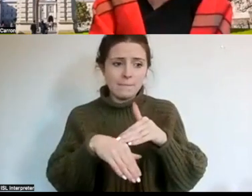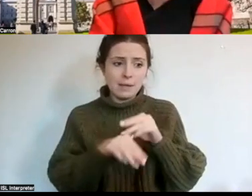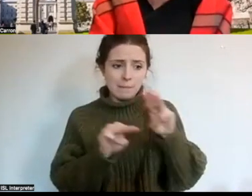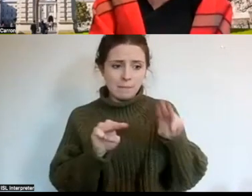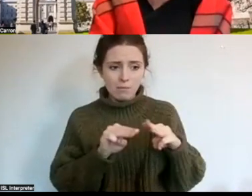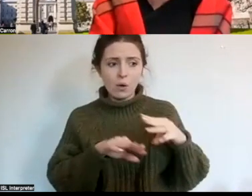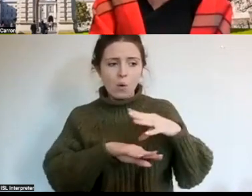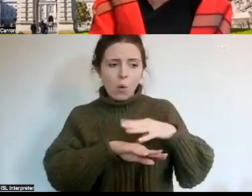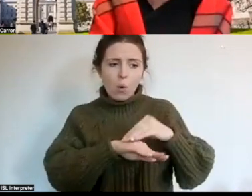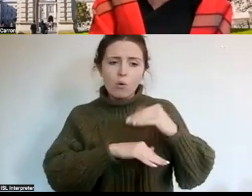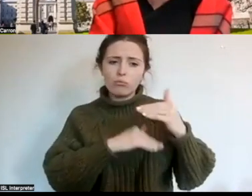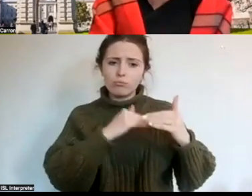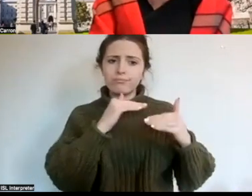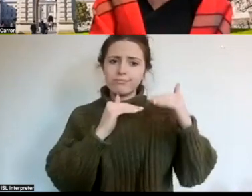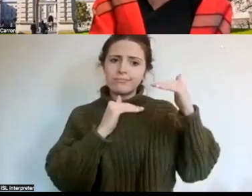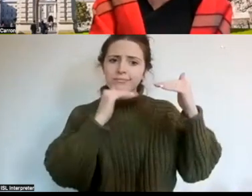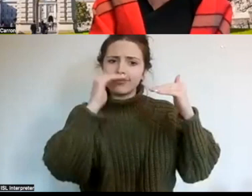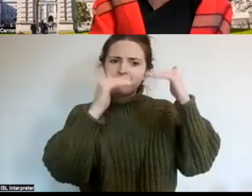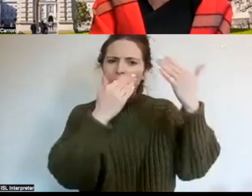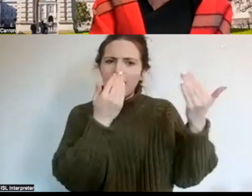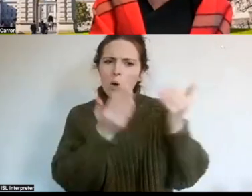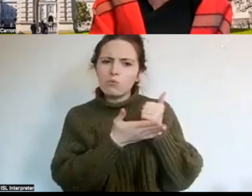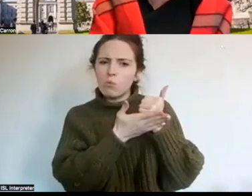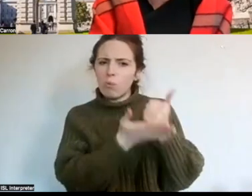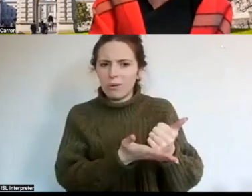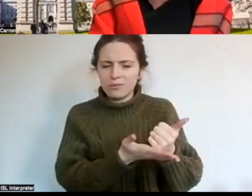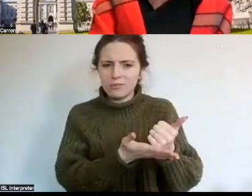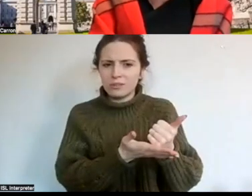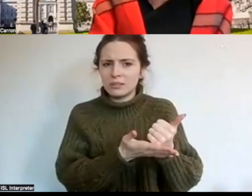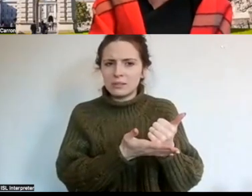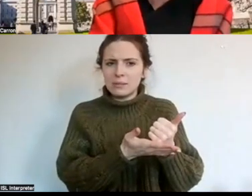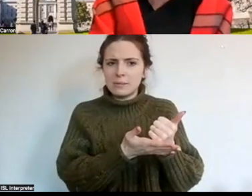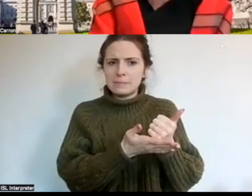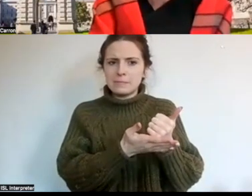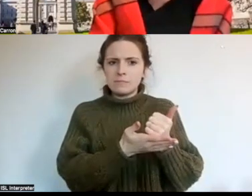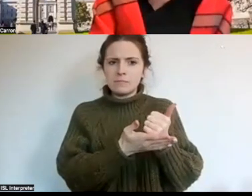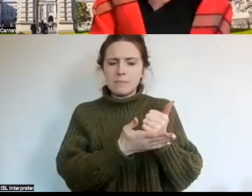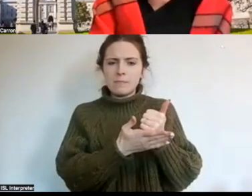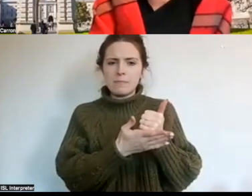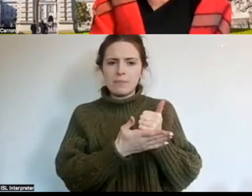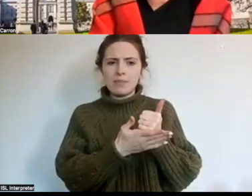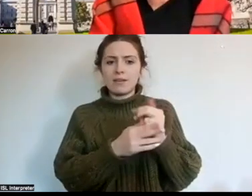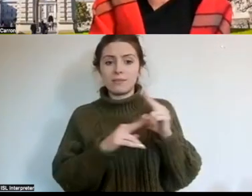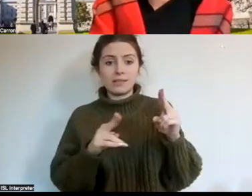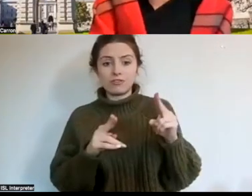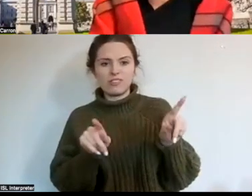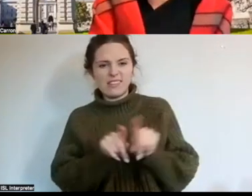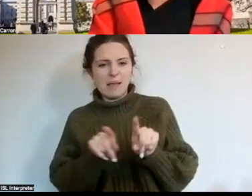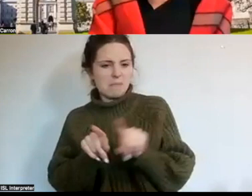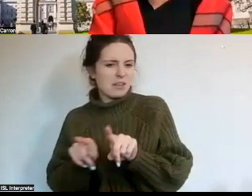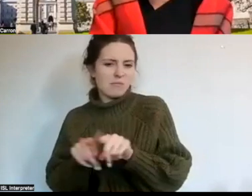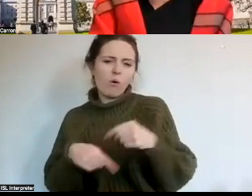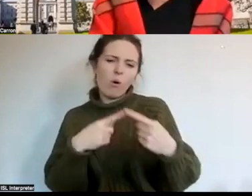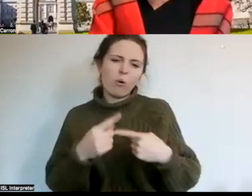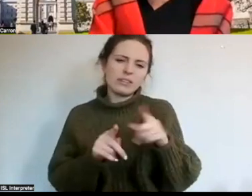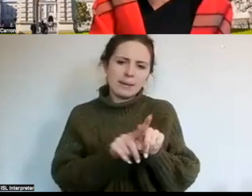them not to go in the directions, or completely in the directions that we've always gone in, and not to say